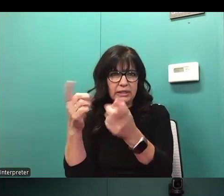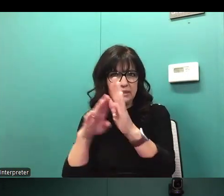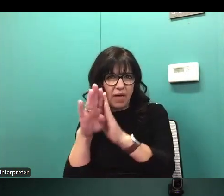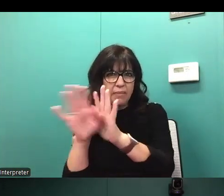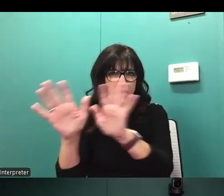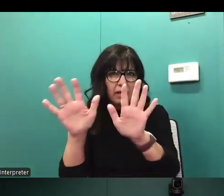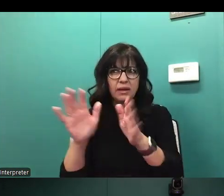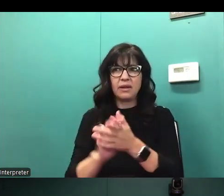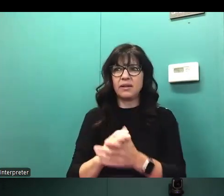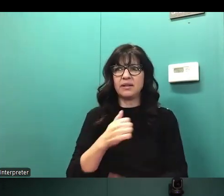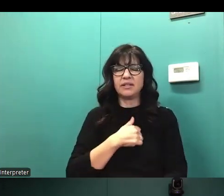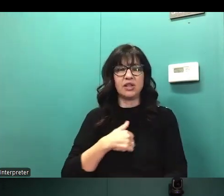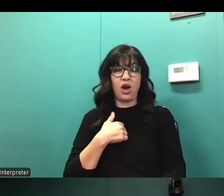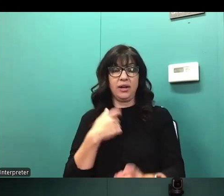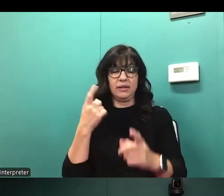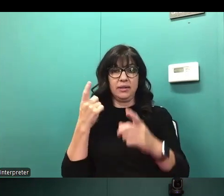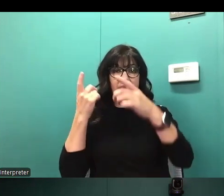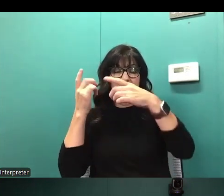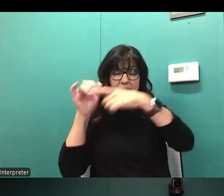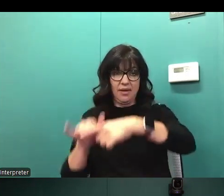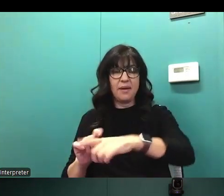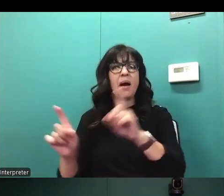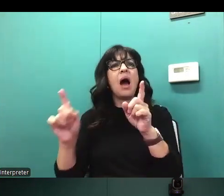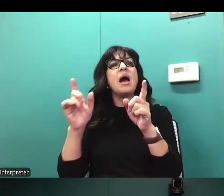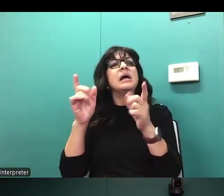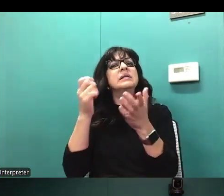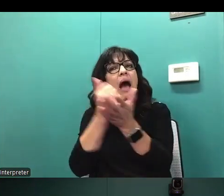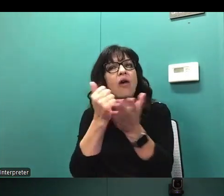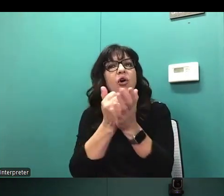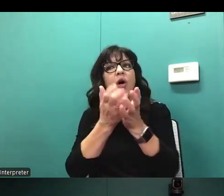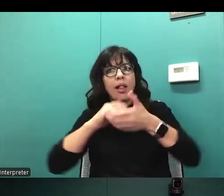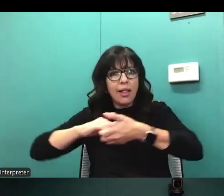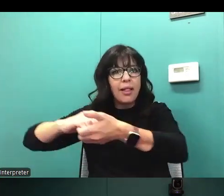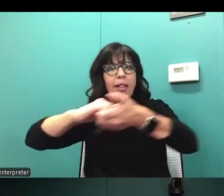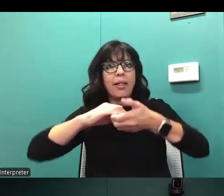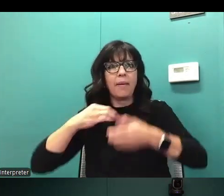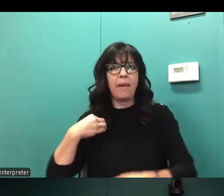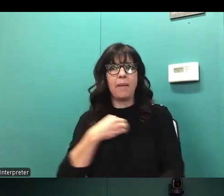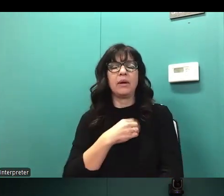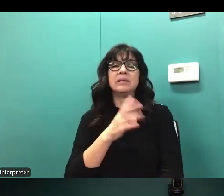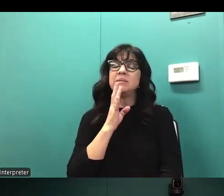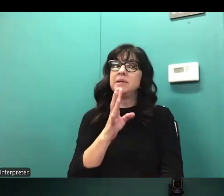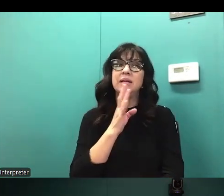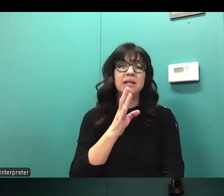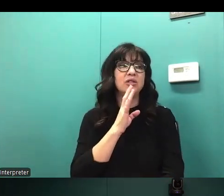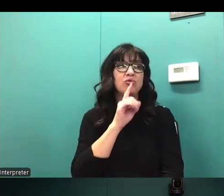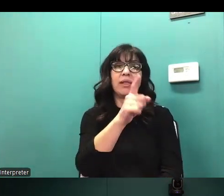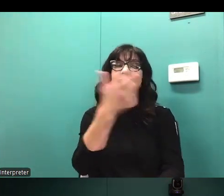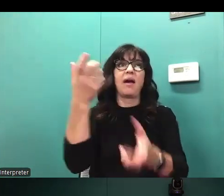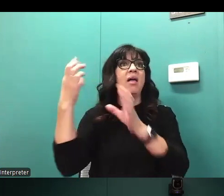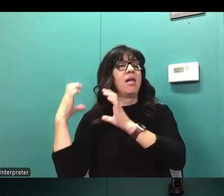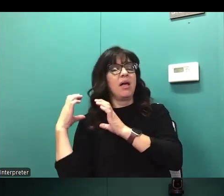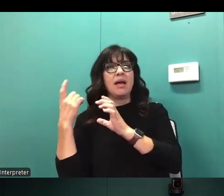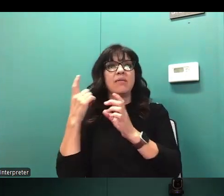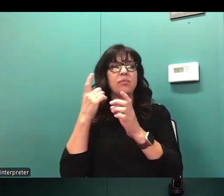saying, sorry, that it is super helpful to be a collaborating member because speech is really overloaded. And so if we're seeing a